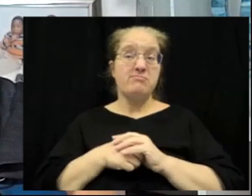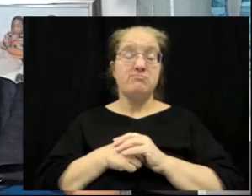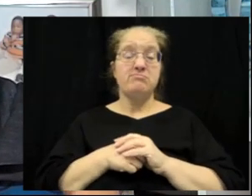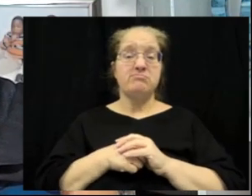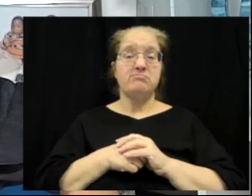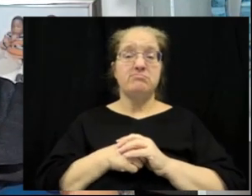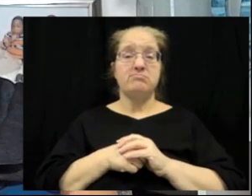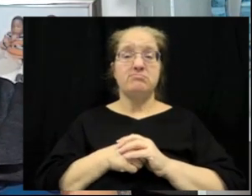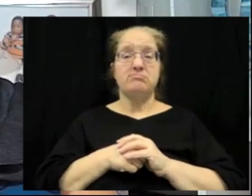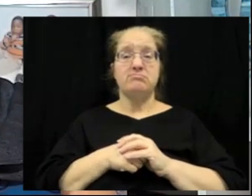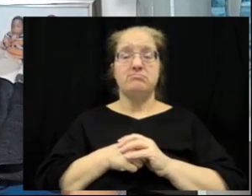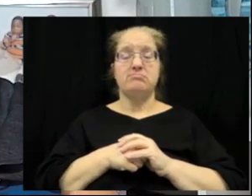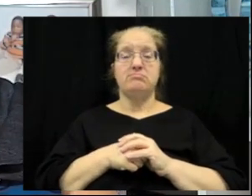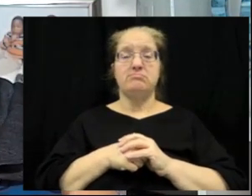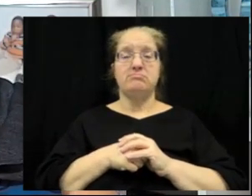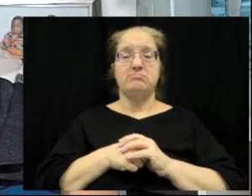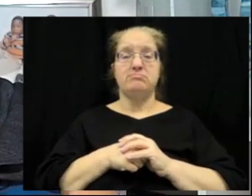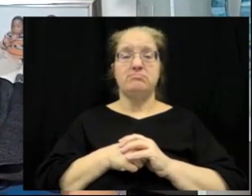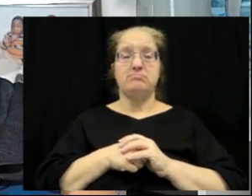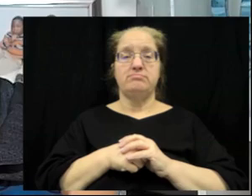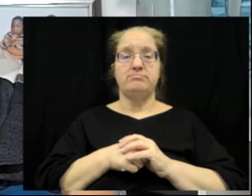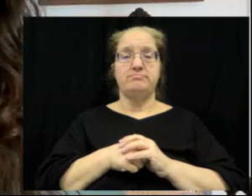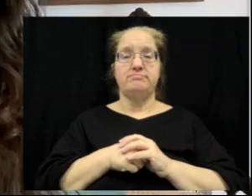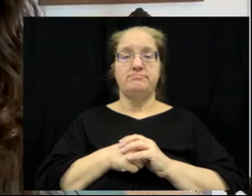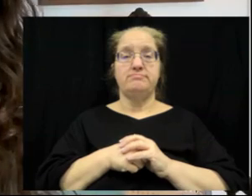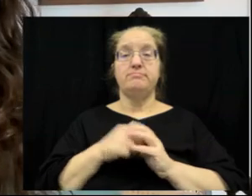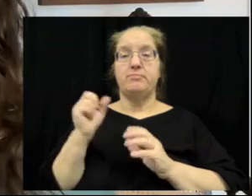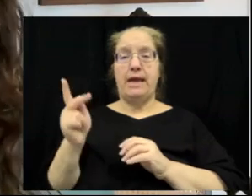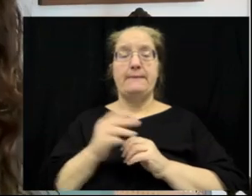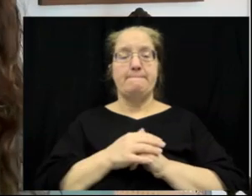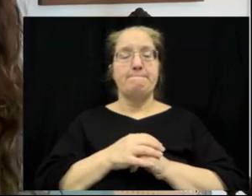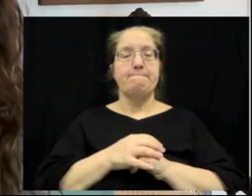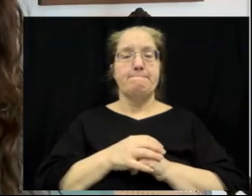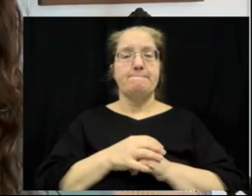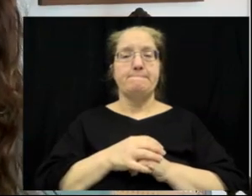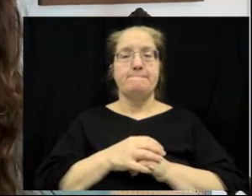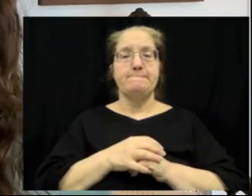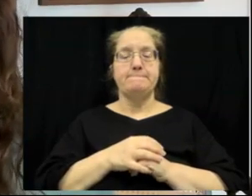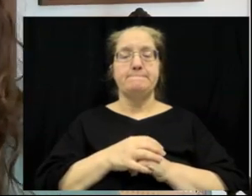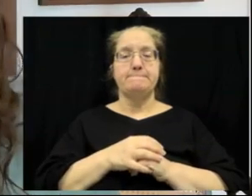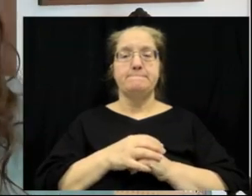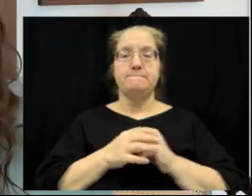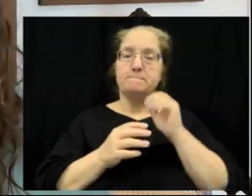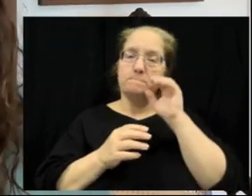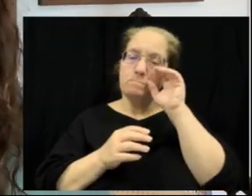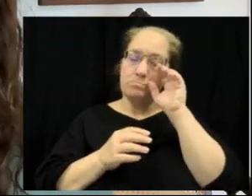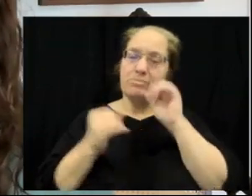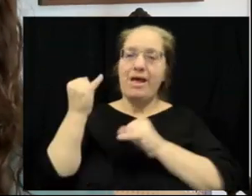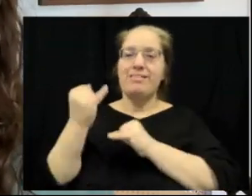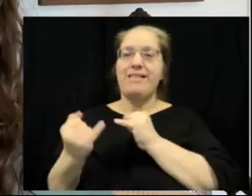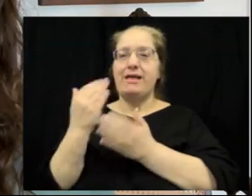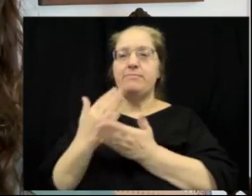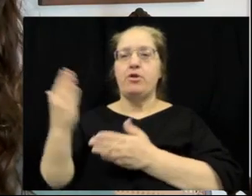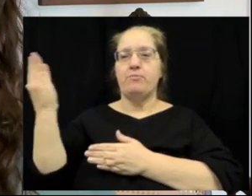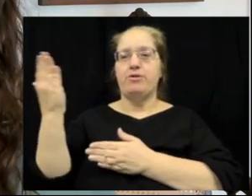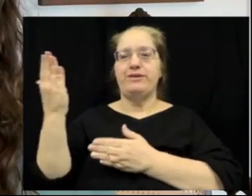All right. Well, let's get into the last part of our